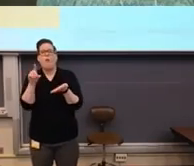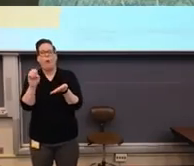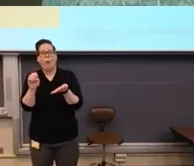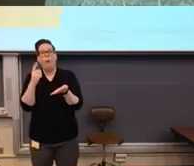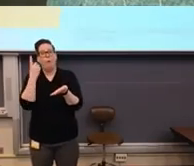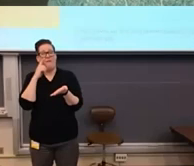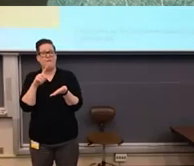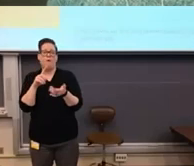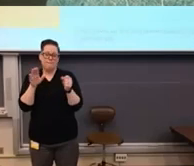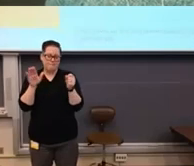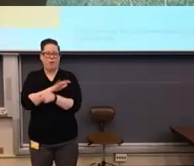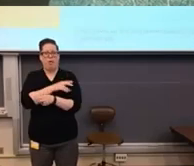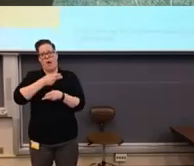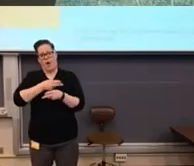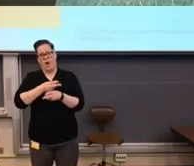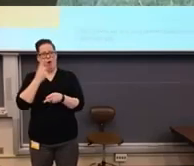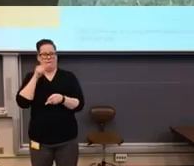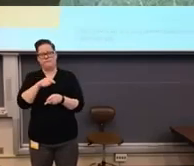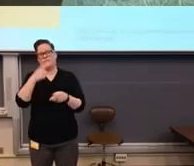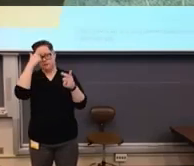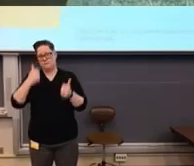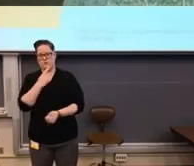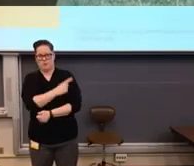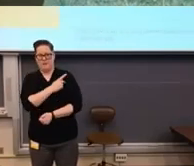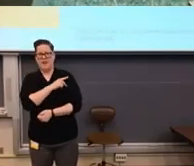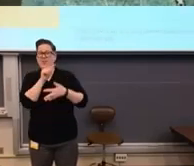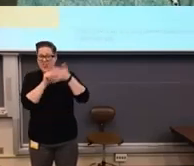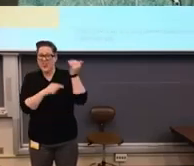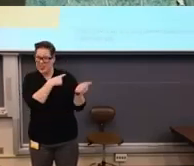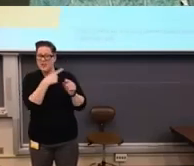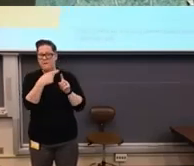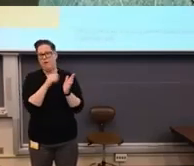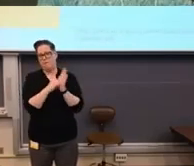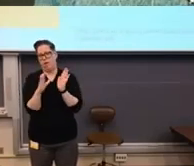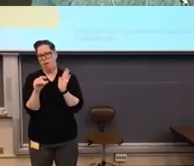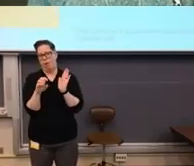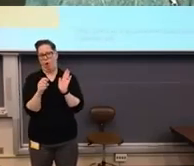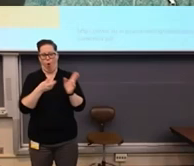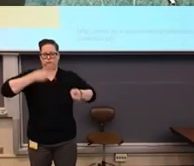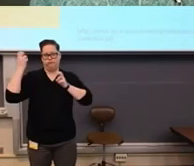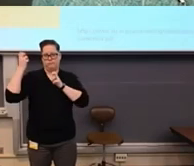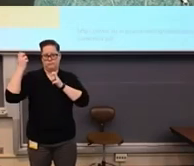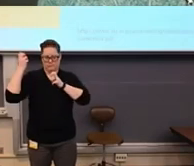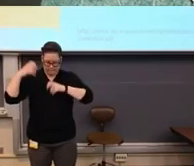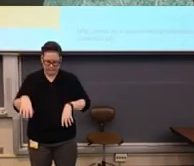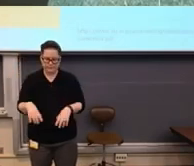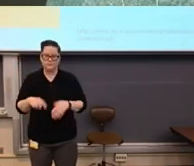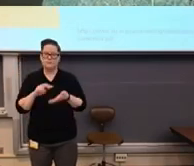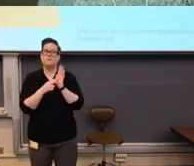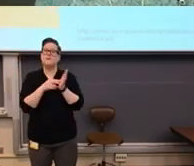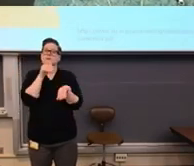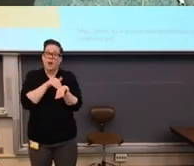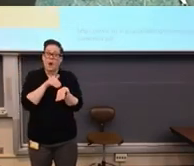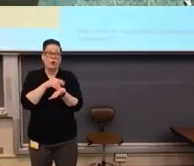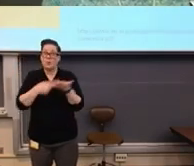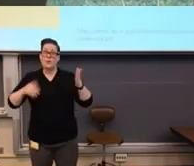do comprehensive care for treating dementia. These are pulled out of that. So what providers are expected to